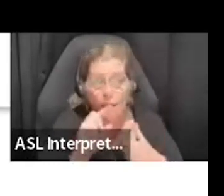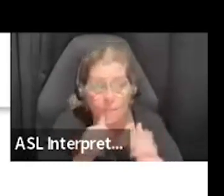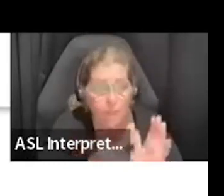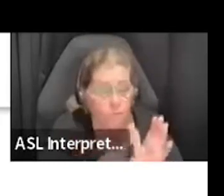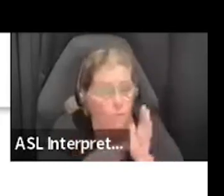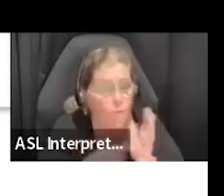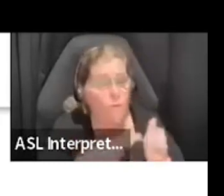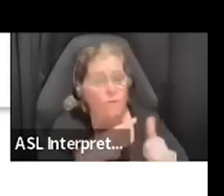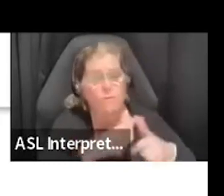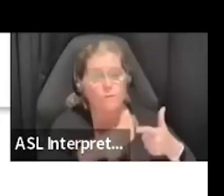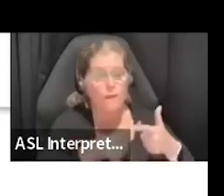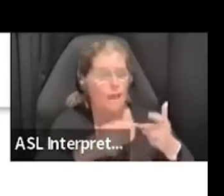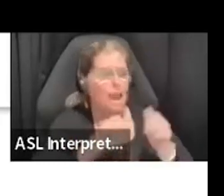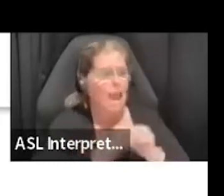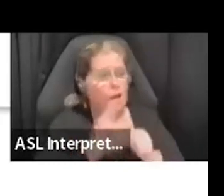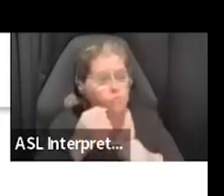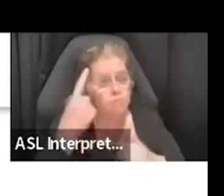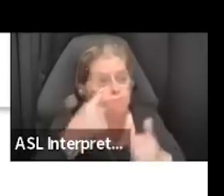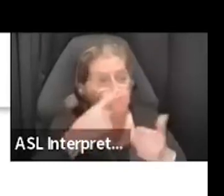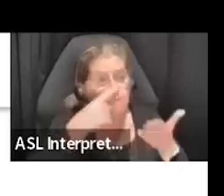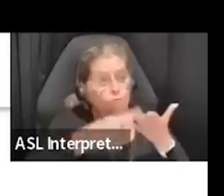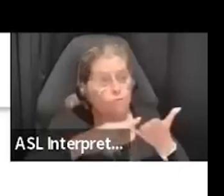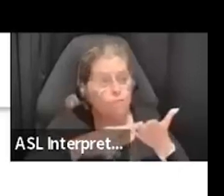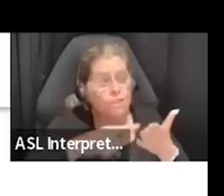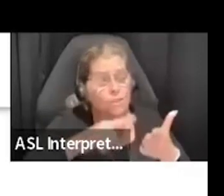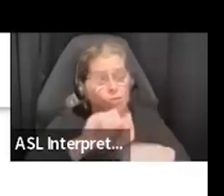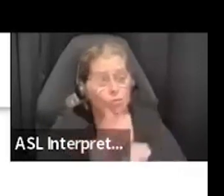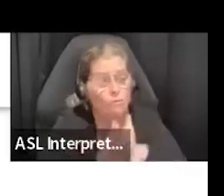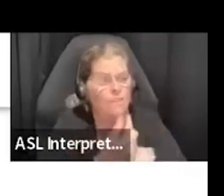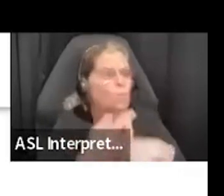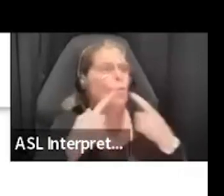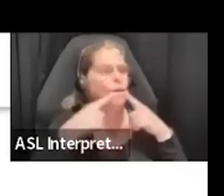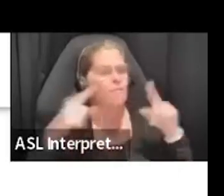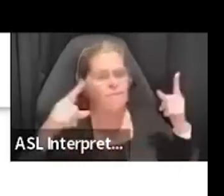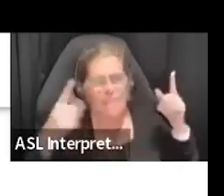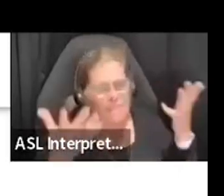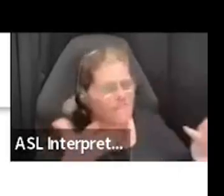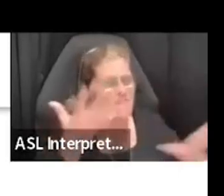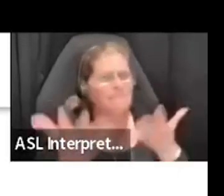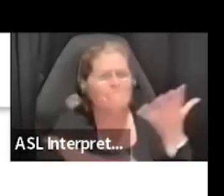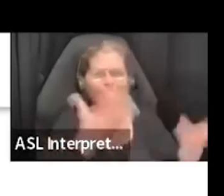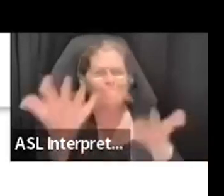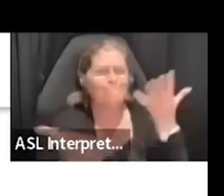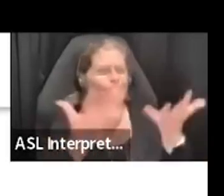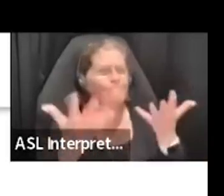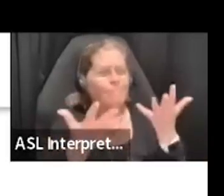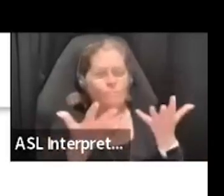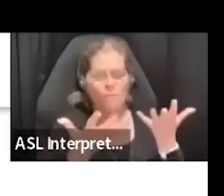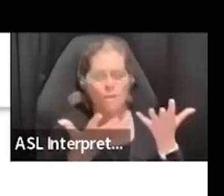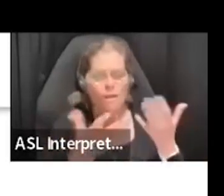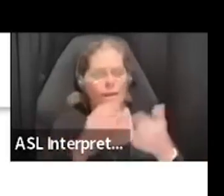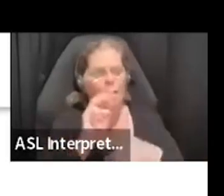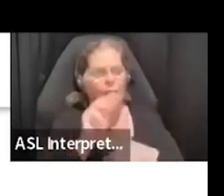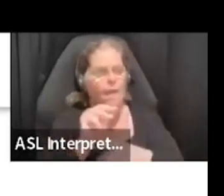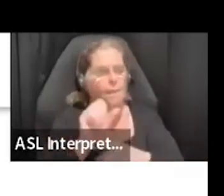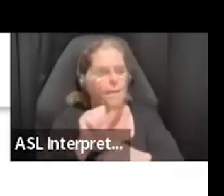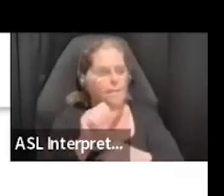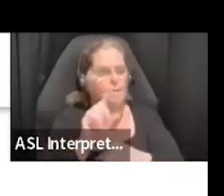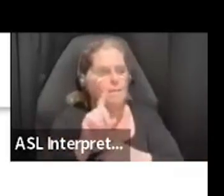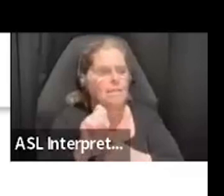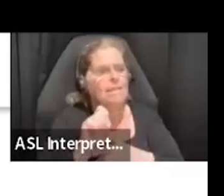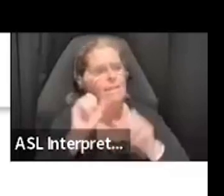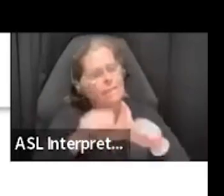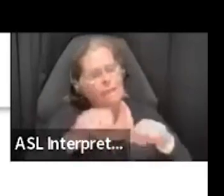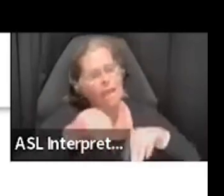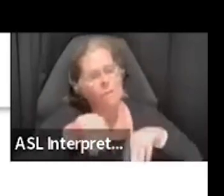the research base, the effectiveness. What is it that MSDE could provide in